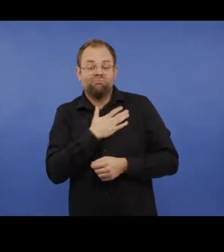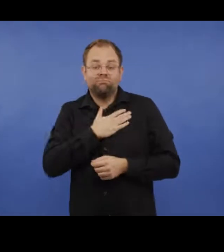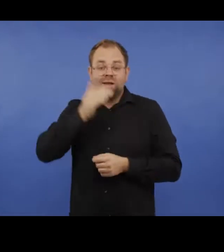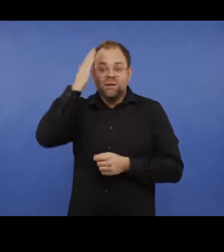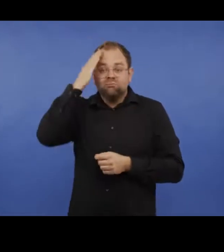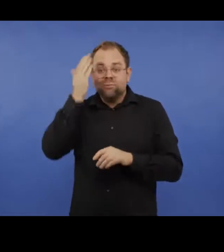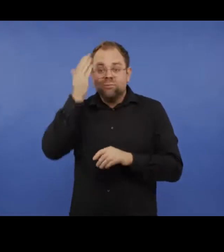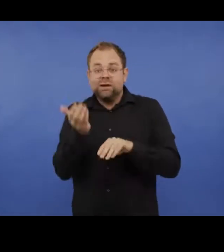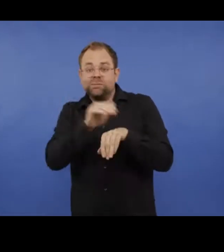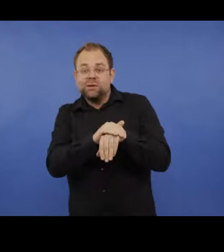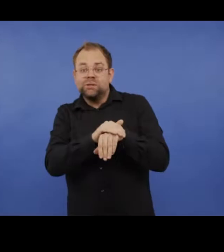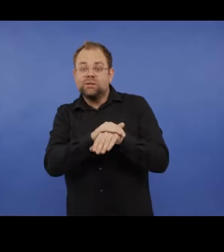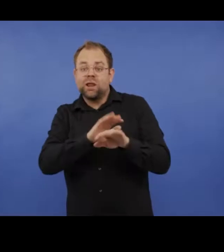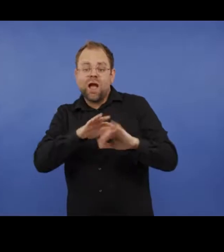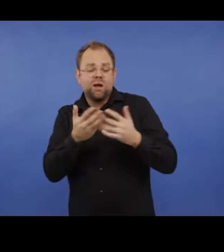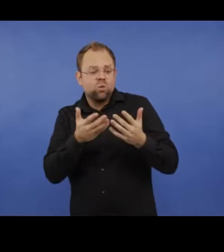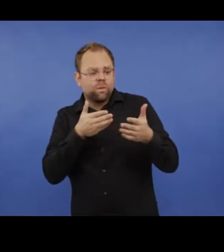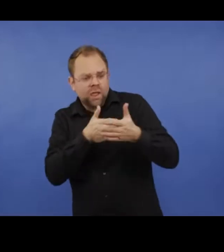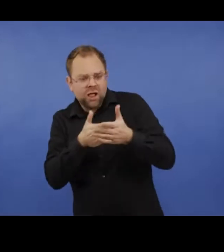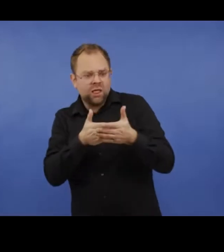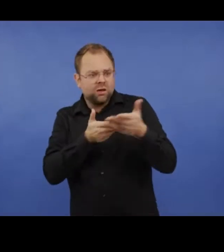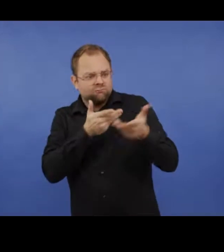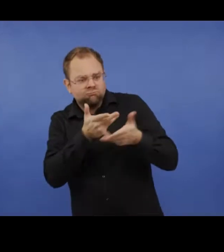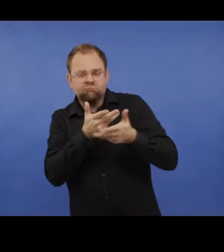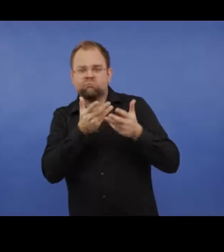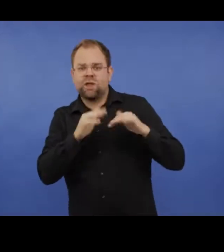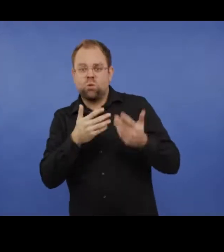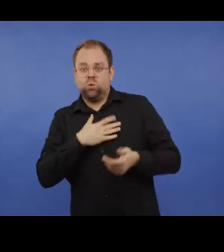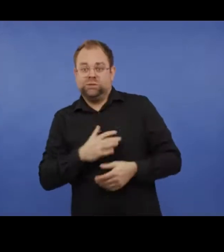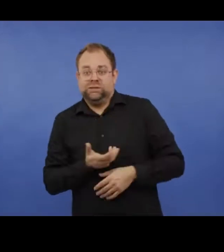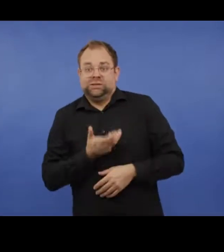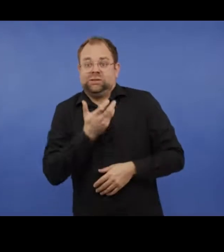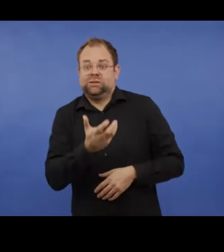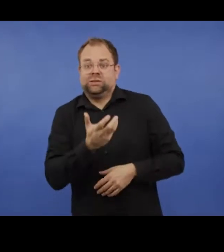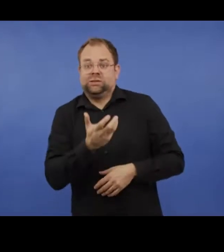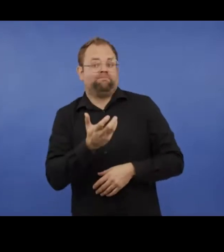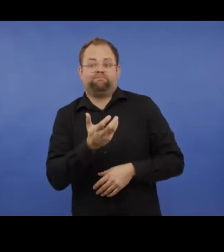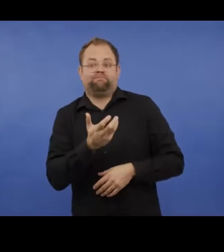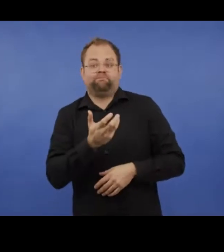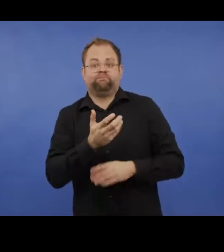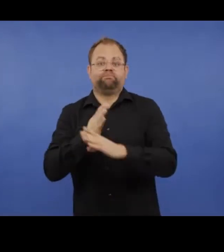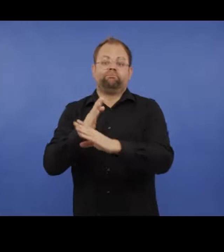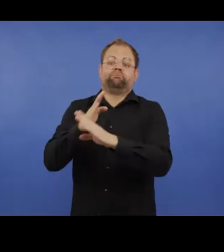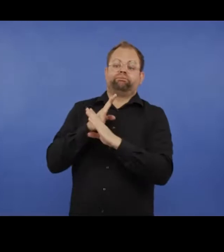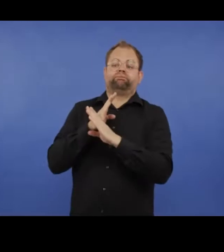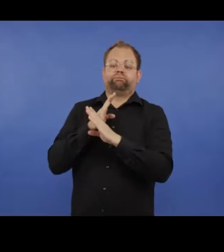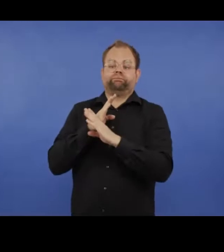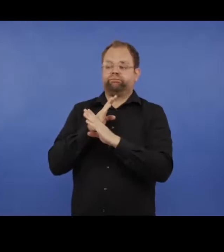Today, participation is the best way. Today, I had a participation about the protection of persons with